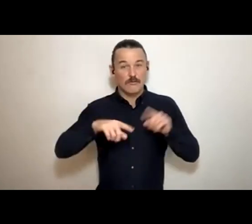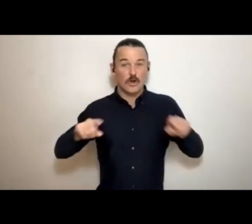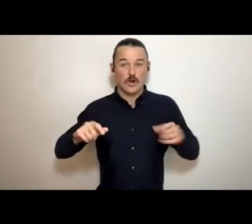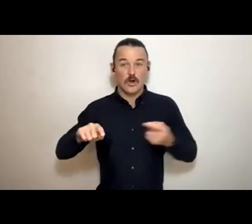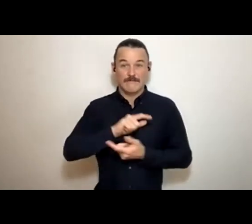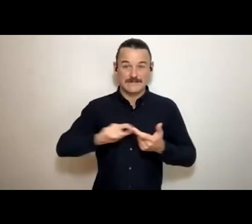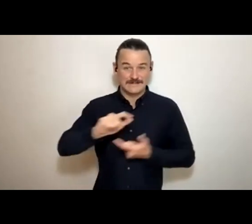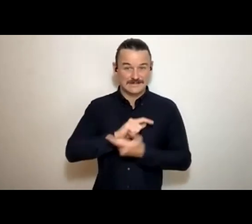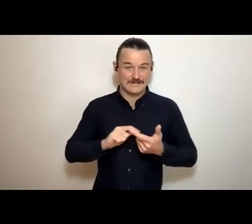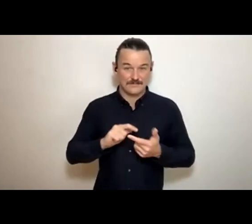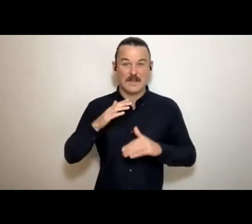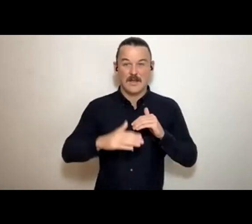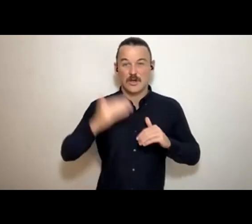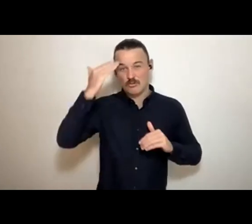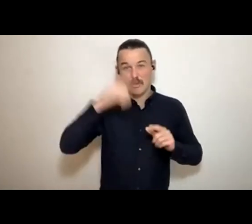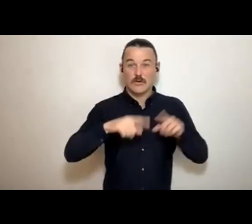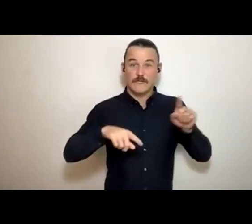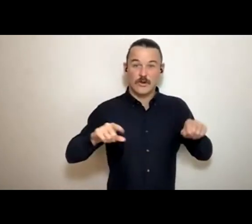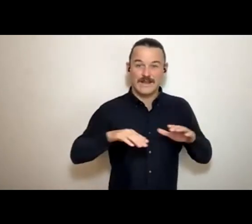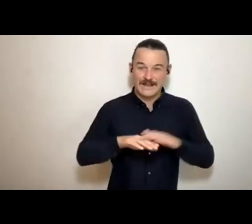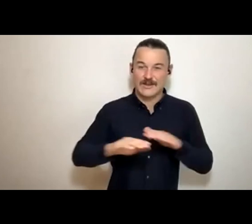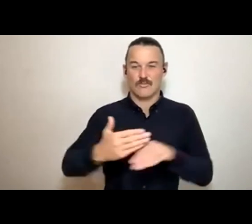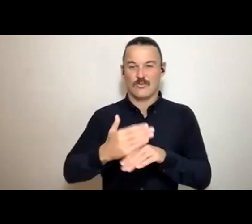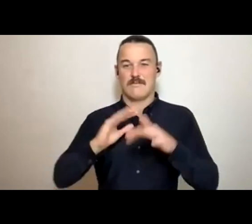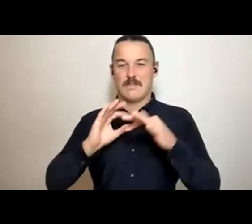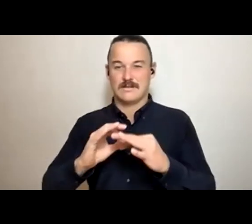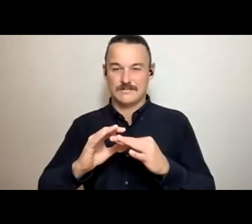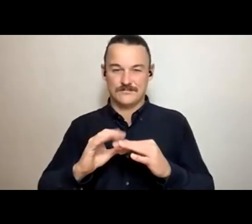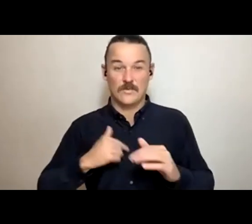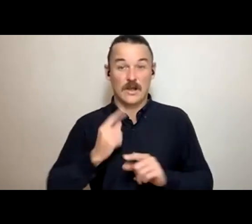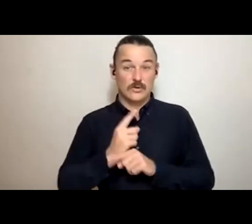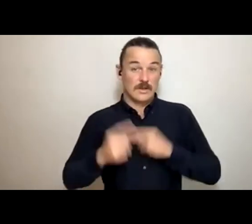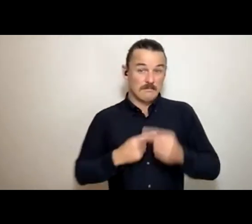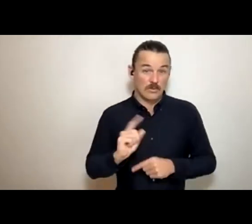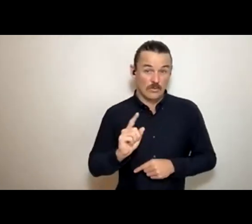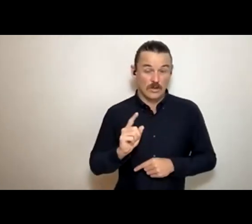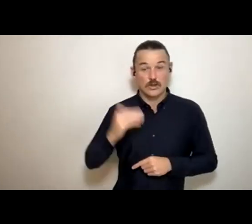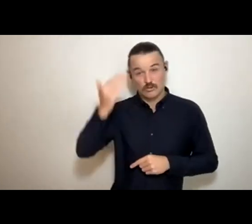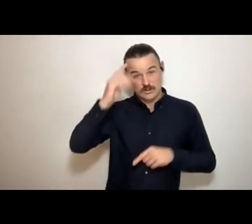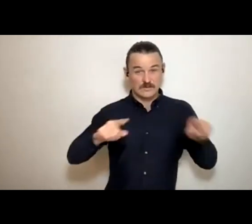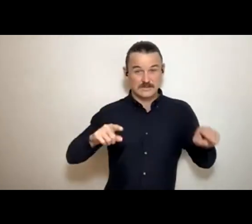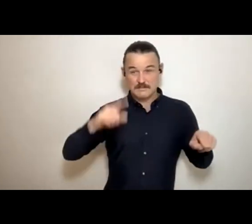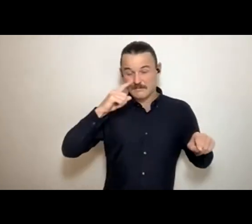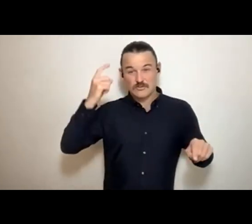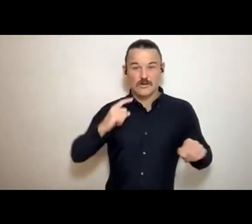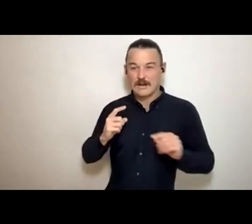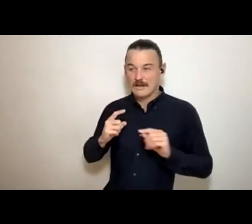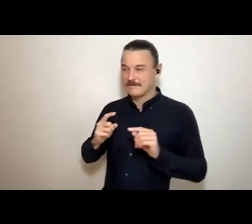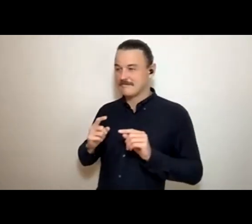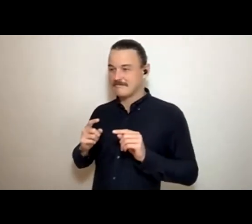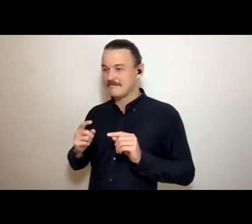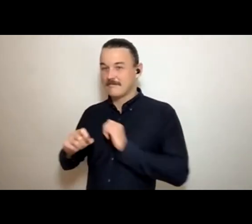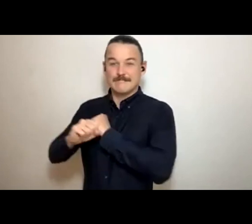in the workplace. I talked about the commodification of neurodiversity, the selling of the idea that efficiency and